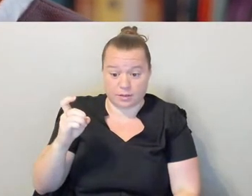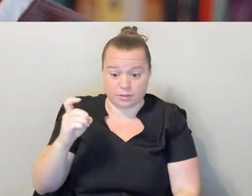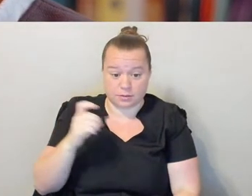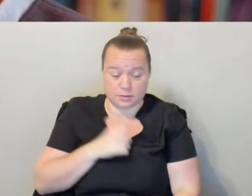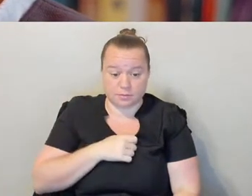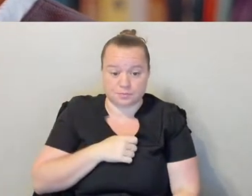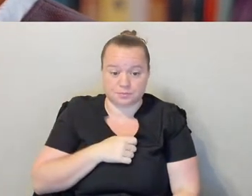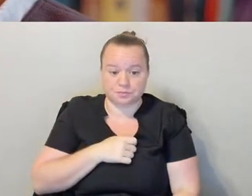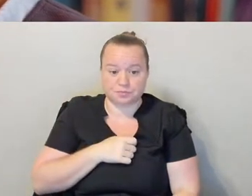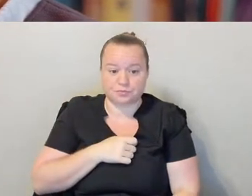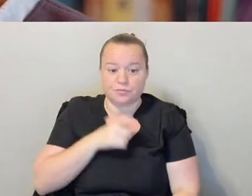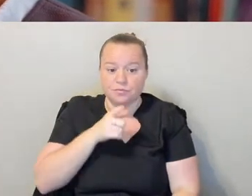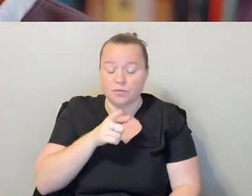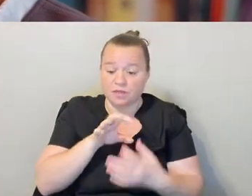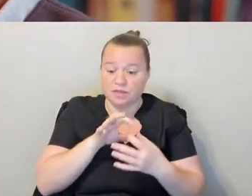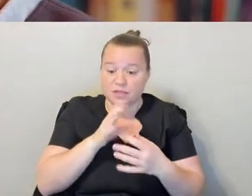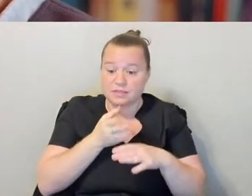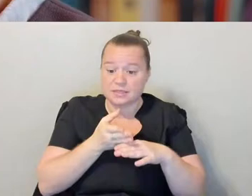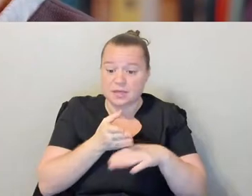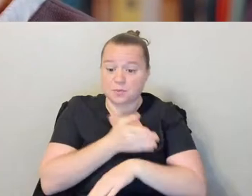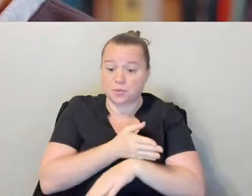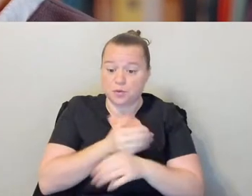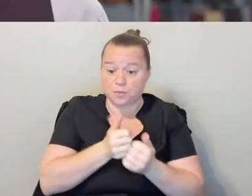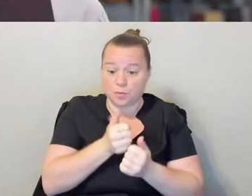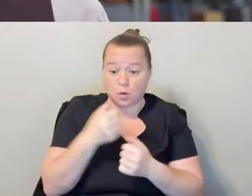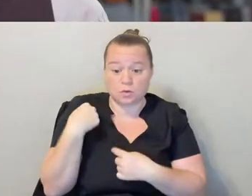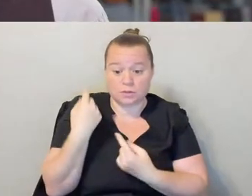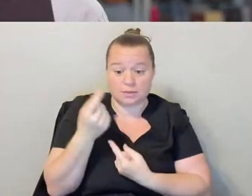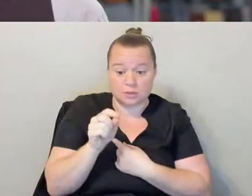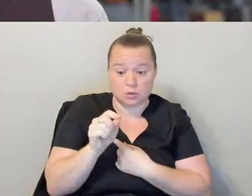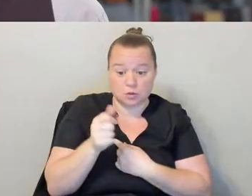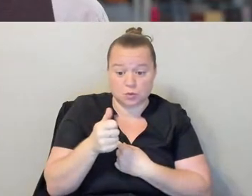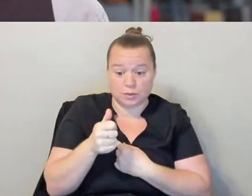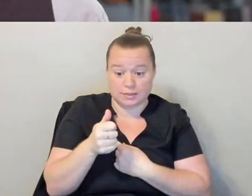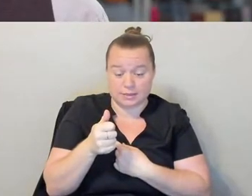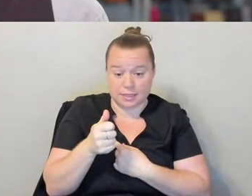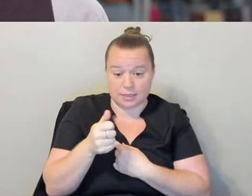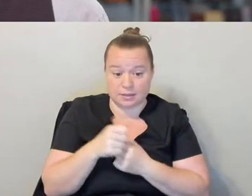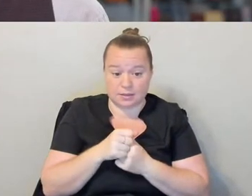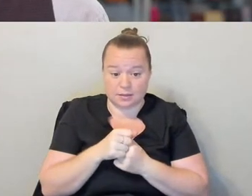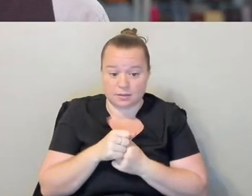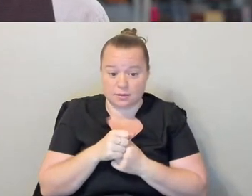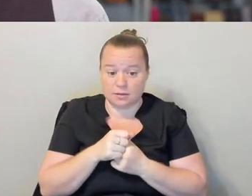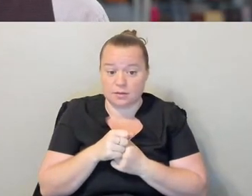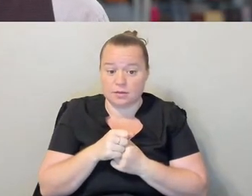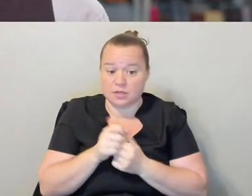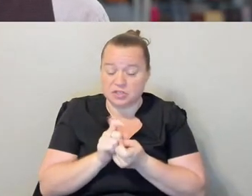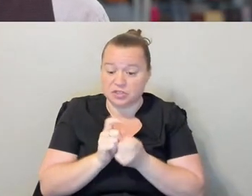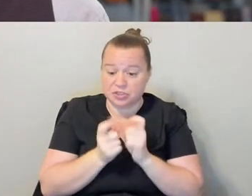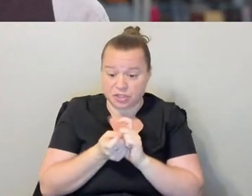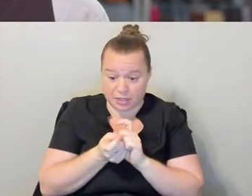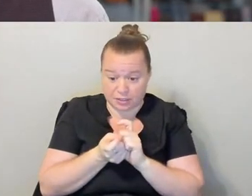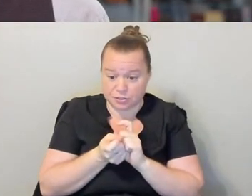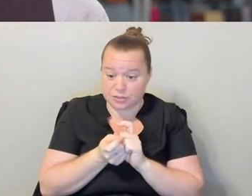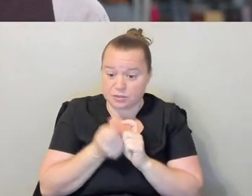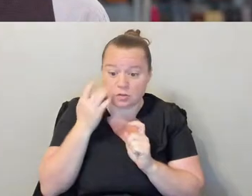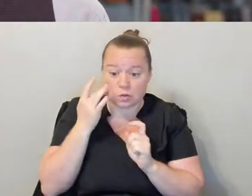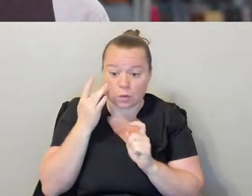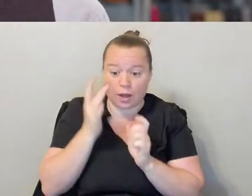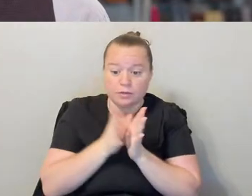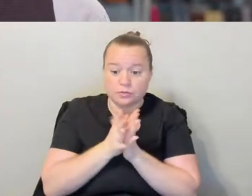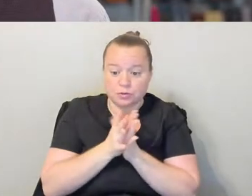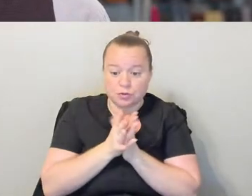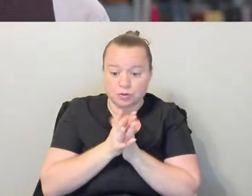domain which has improved the most since 2010. These changes have largely been driven by improvements